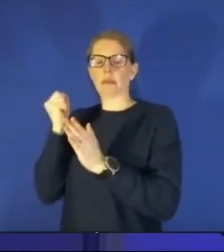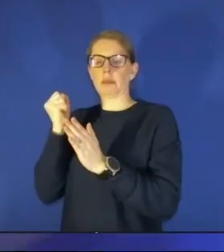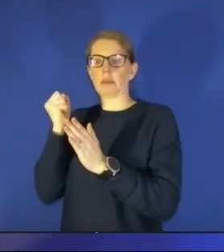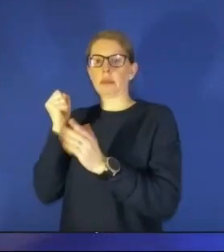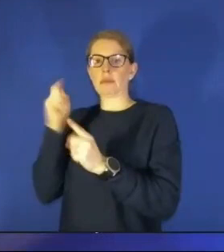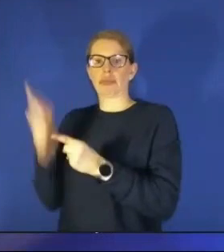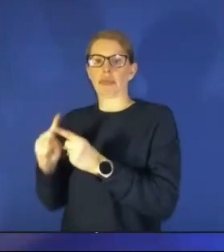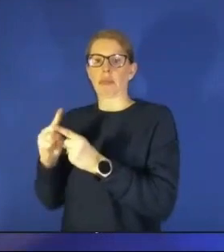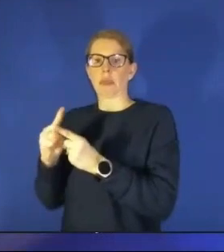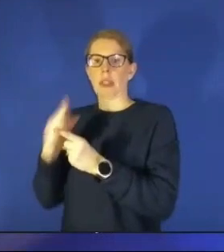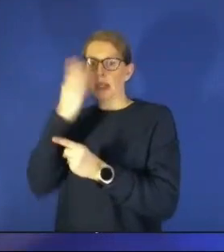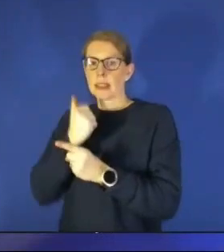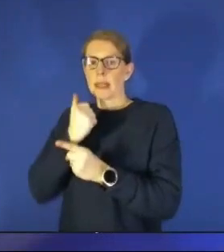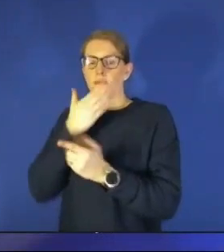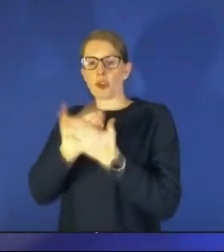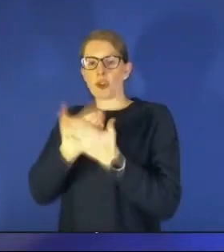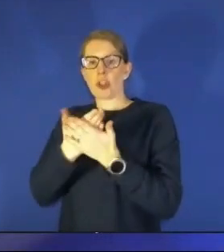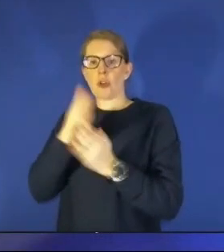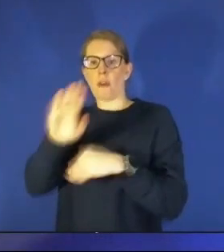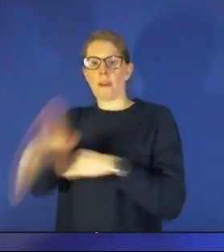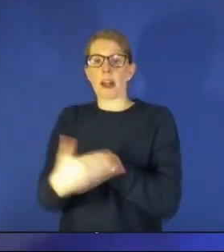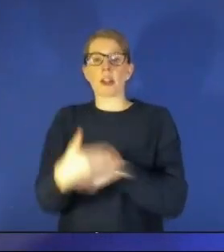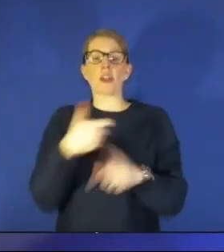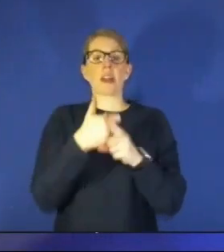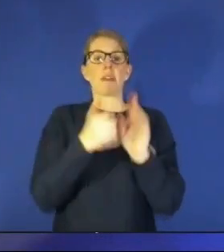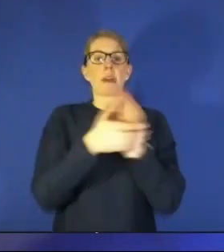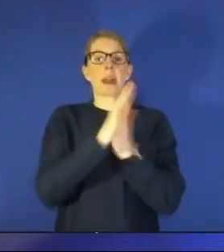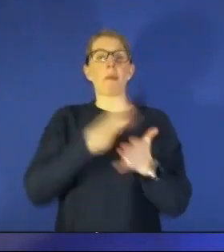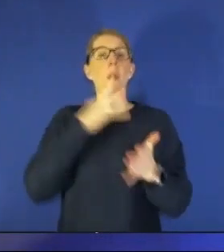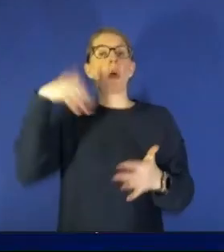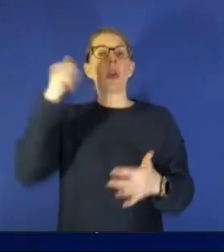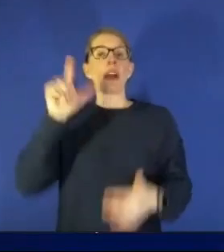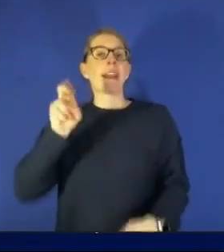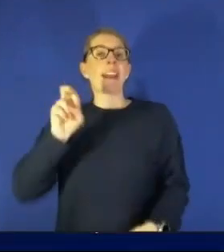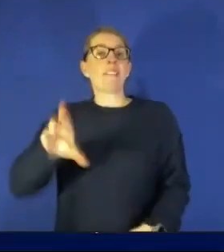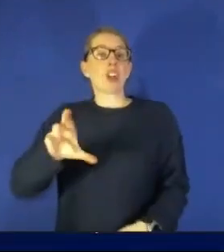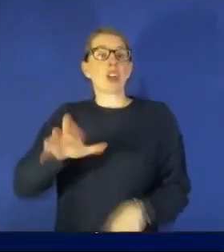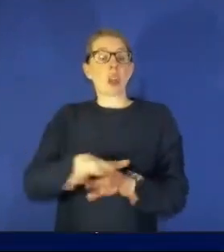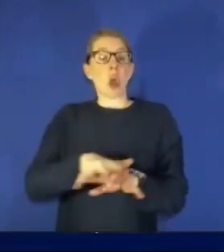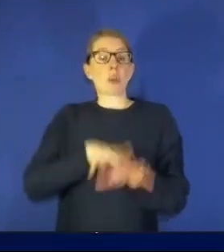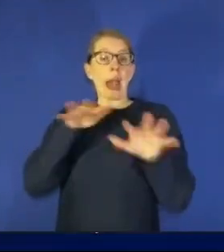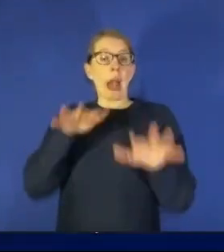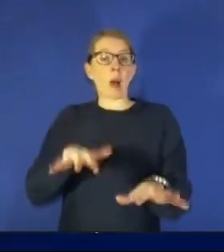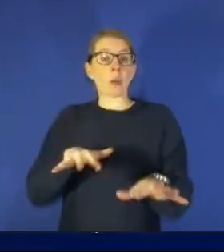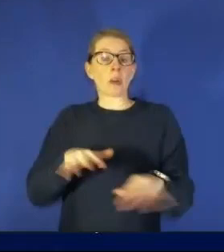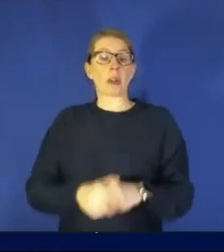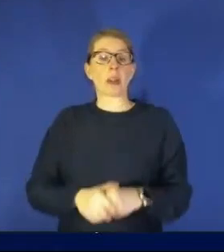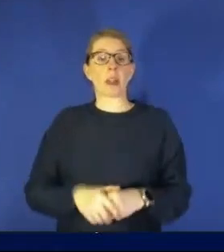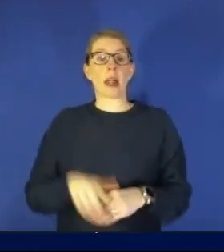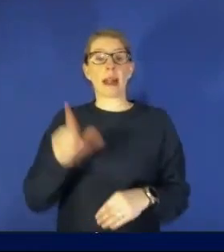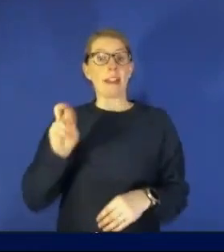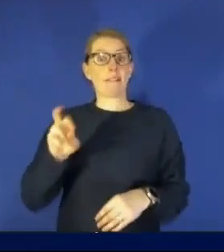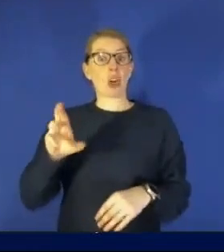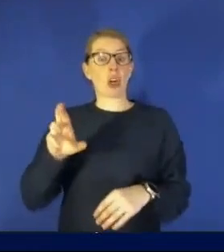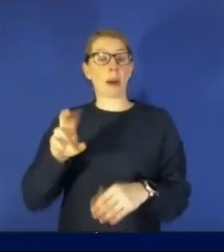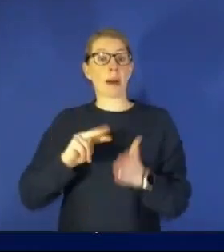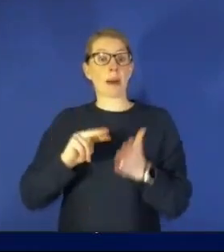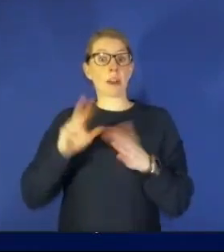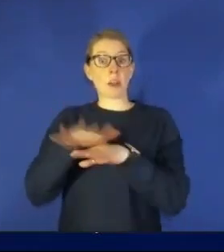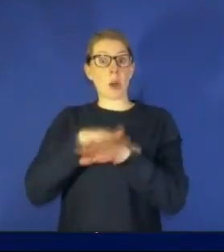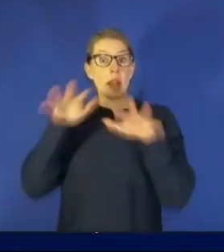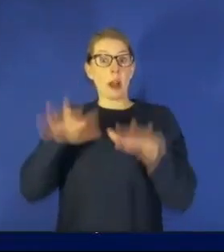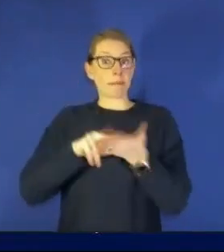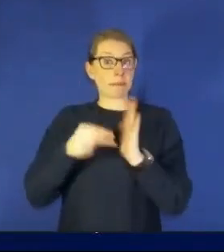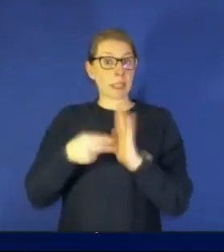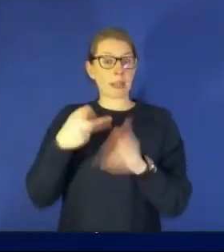Just one thing. As you get older, your liver slows down. Mm-hmm. All right? Your liver slows down. What does that mean? You got to be a little more careful with what you